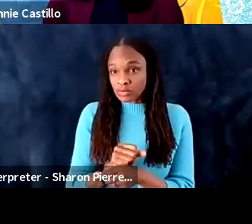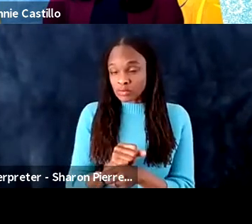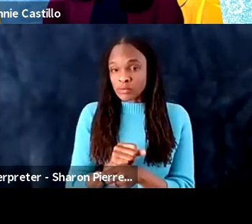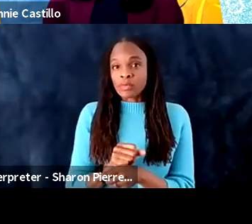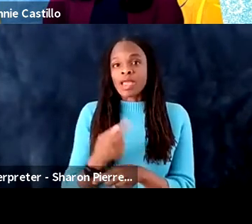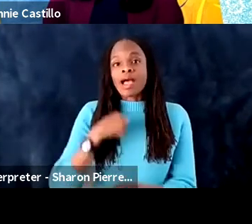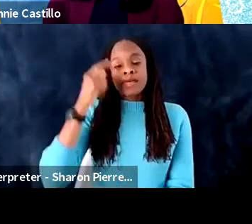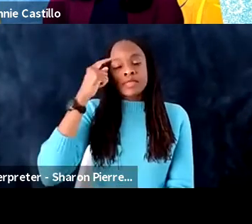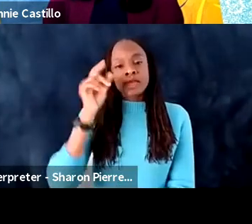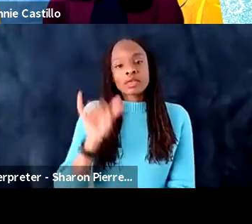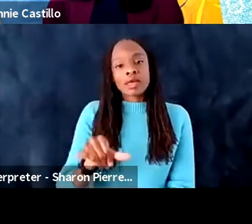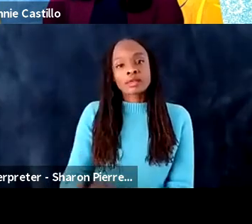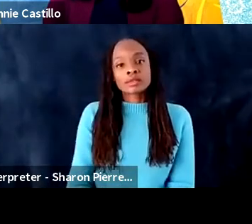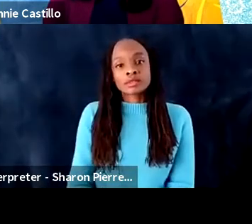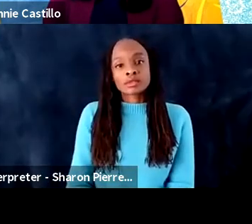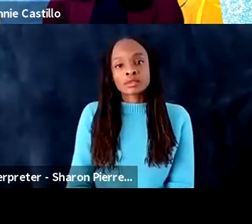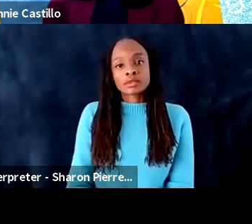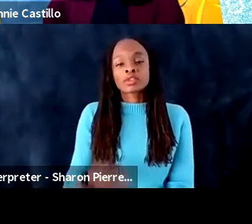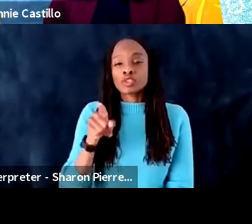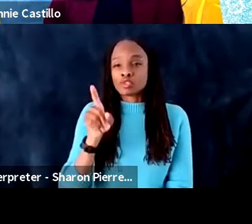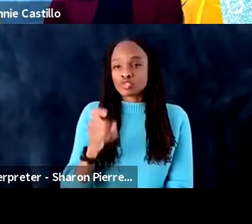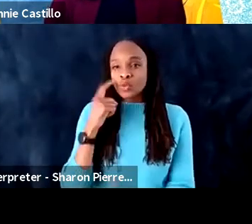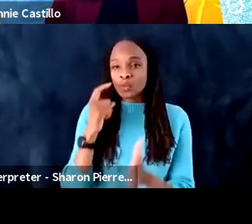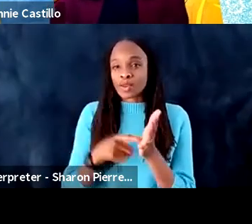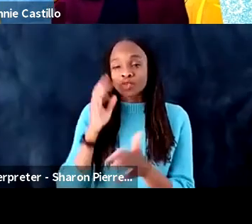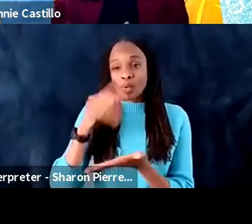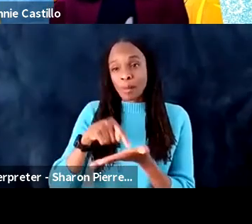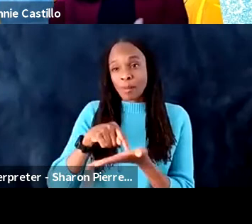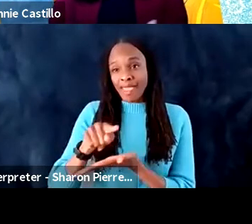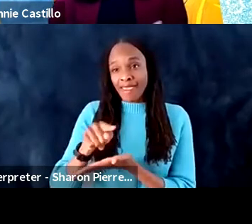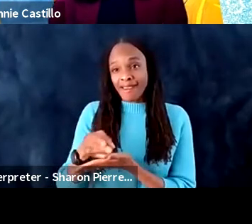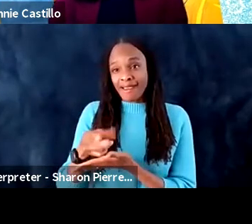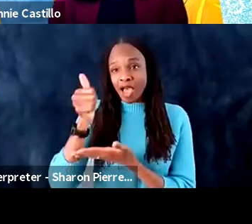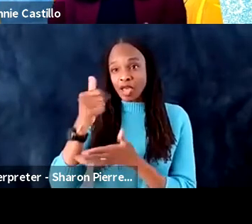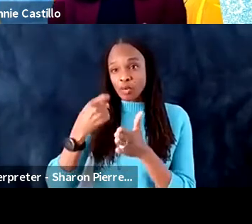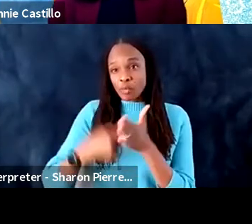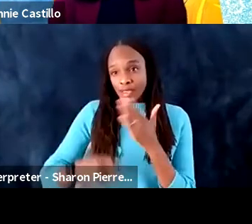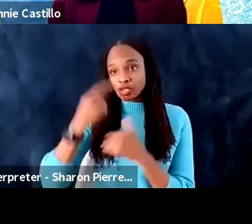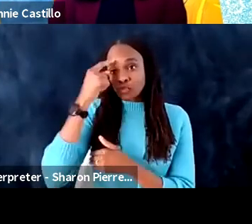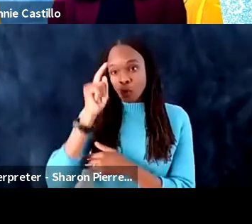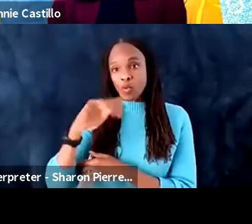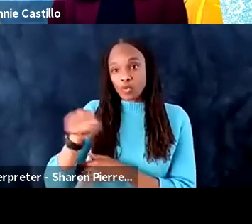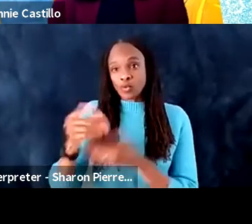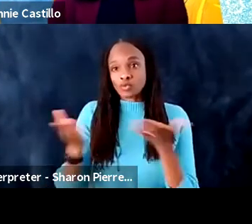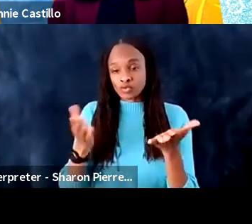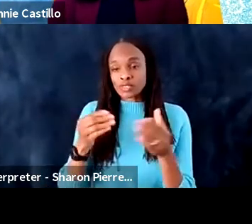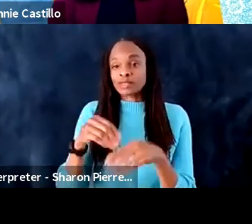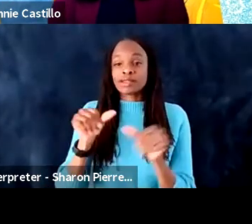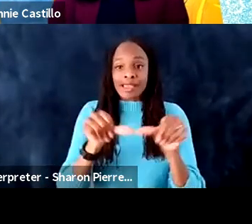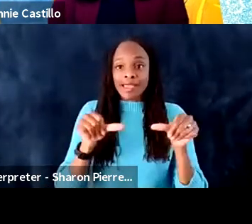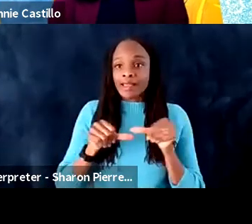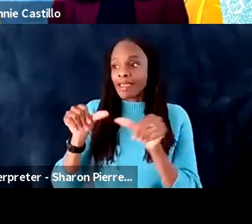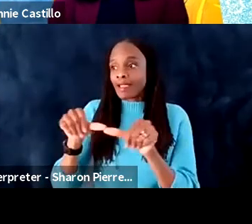I think that you ought to recognize that you're going to pay a higher price for those services in an area where food